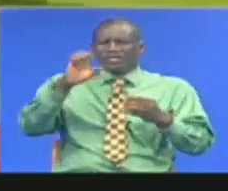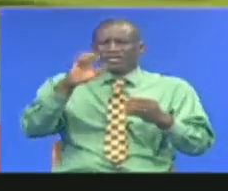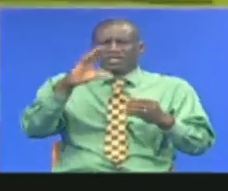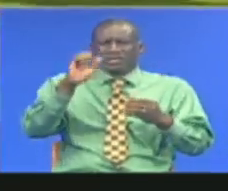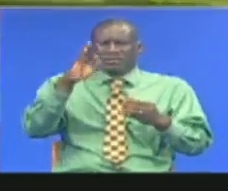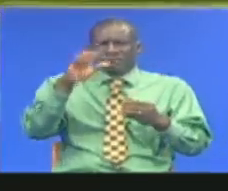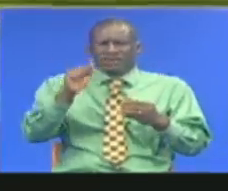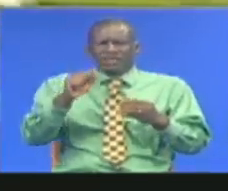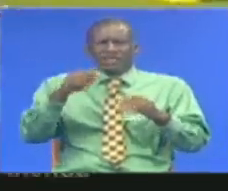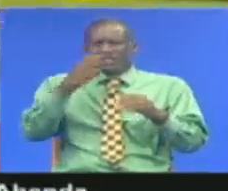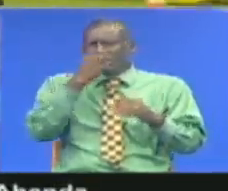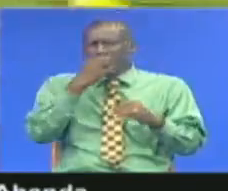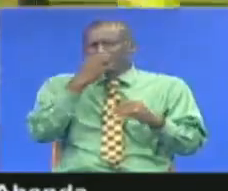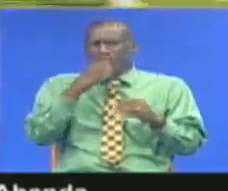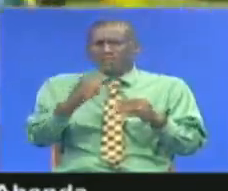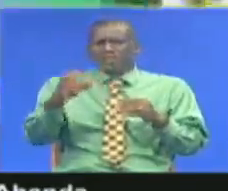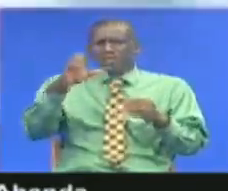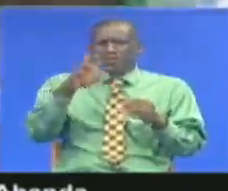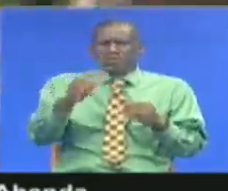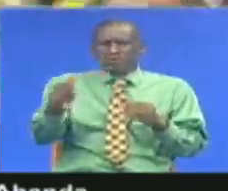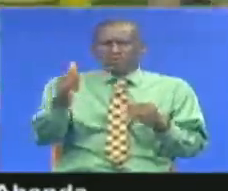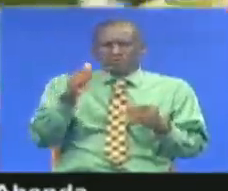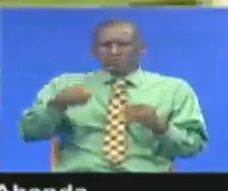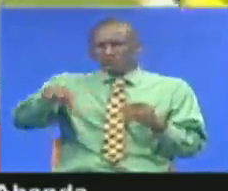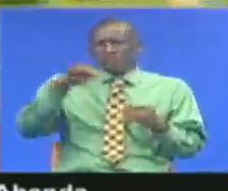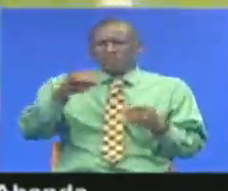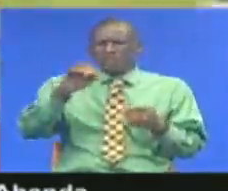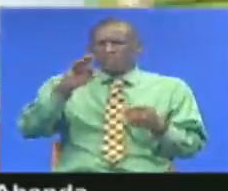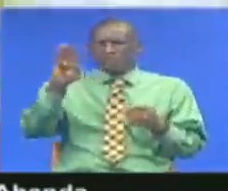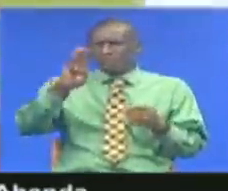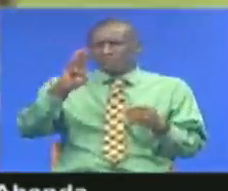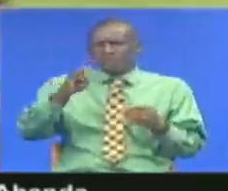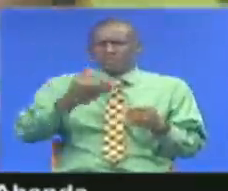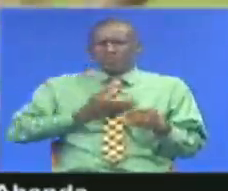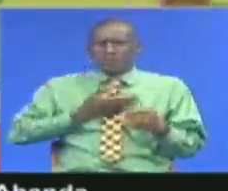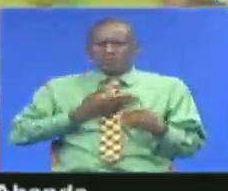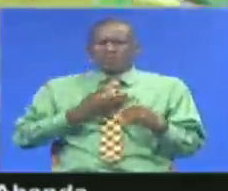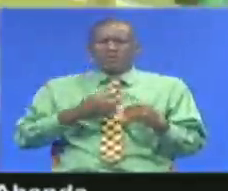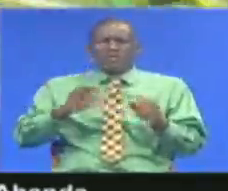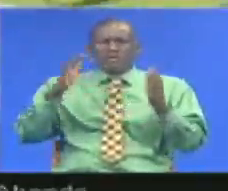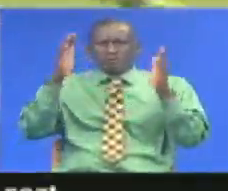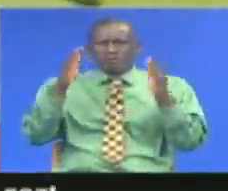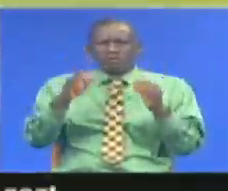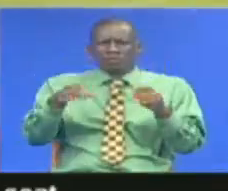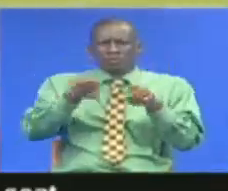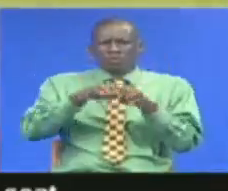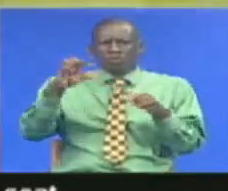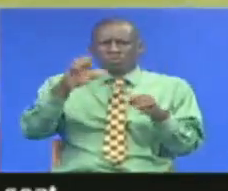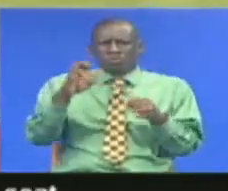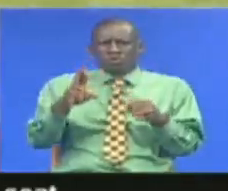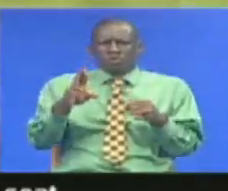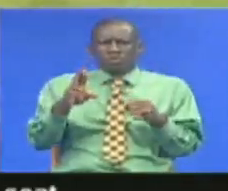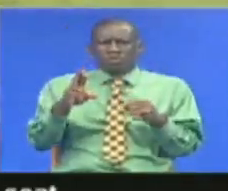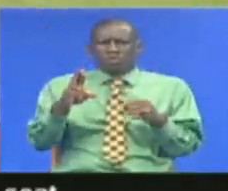Cup in Tanzania. Gor refused to pick their bronze medals during the medal presentation ceremony. Additionally, Gor Mahia coach Dylan